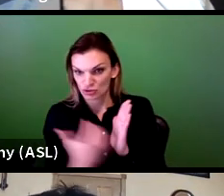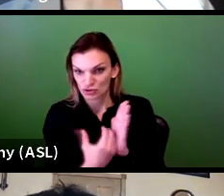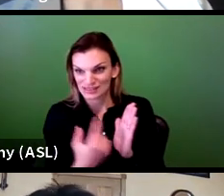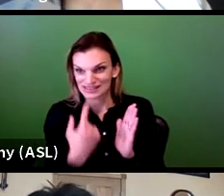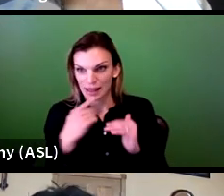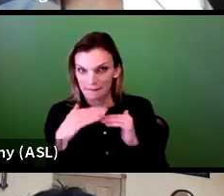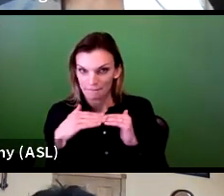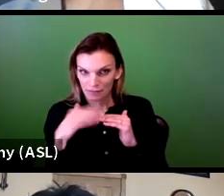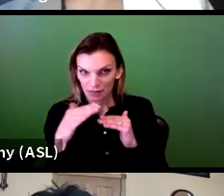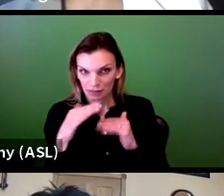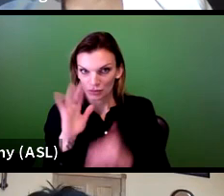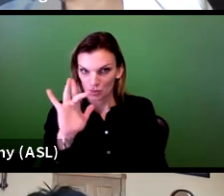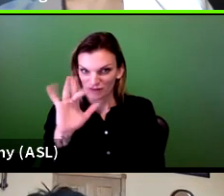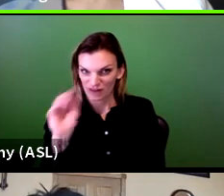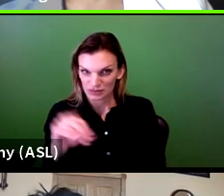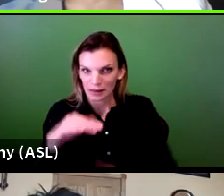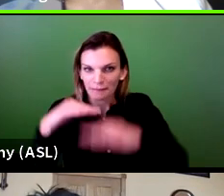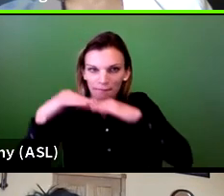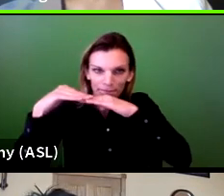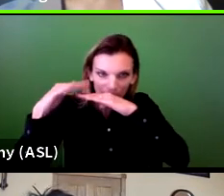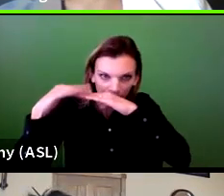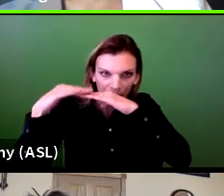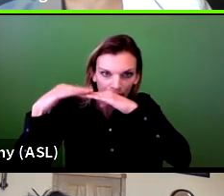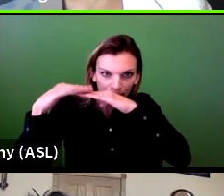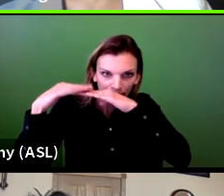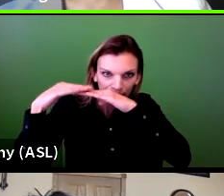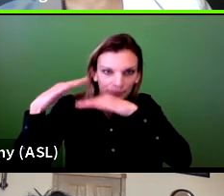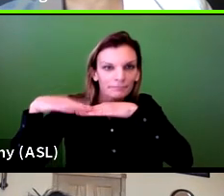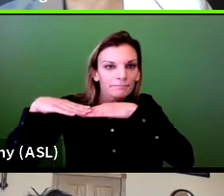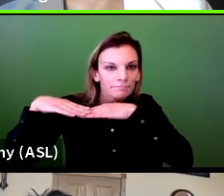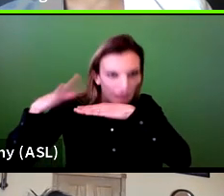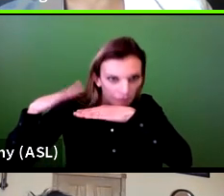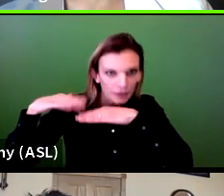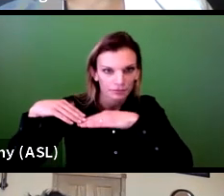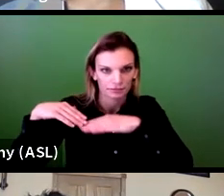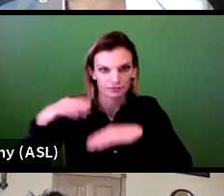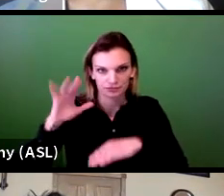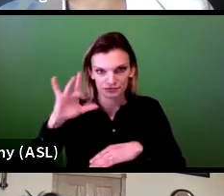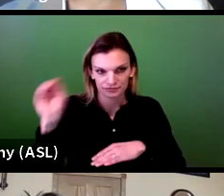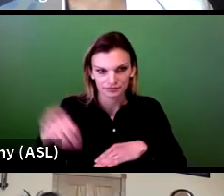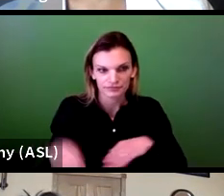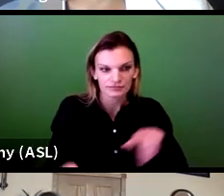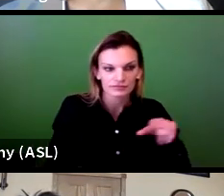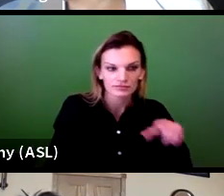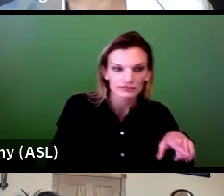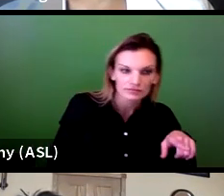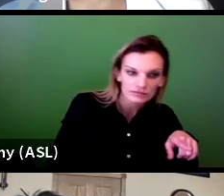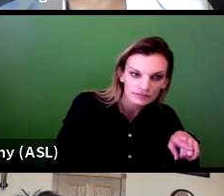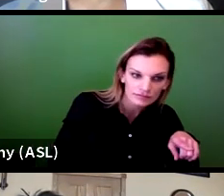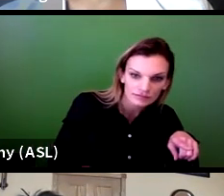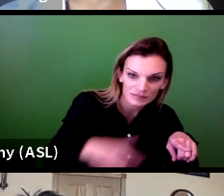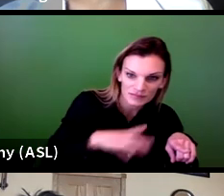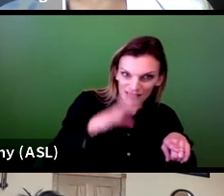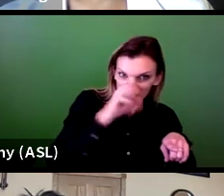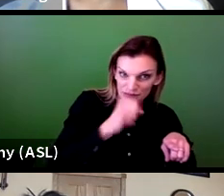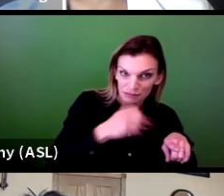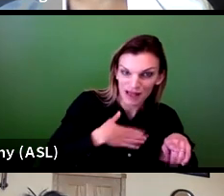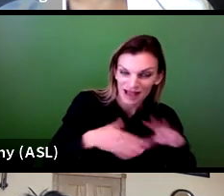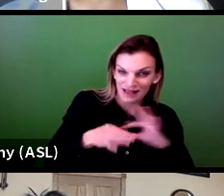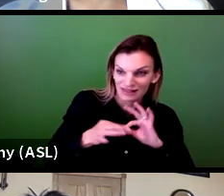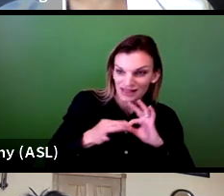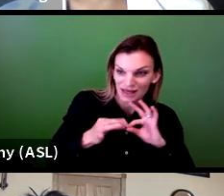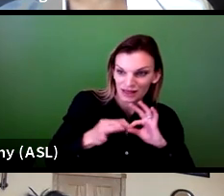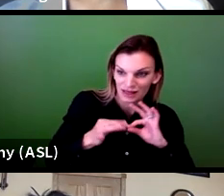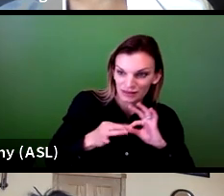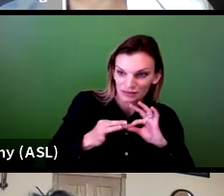of 25%. Correct. That's true. And I guess my comment there would be,